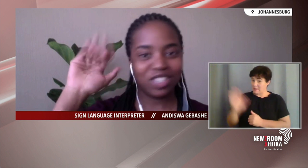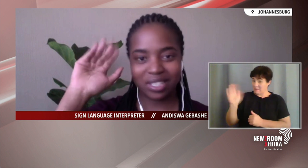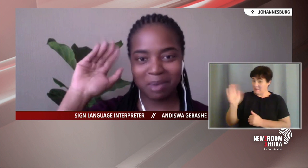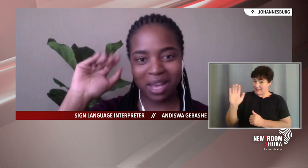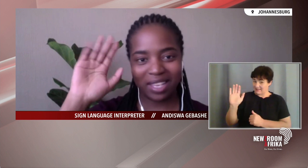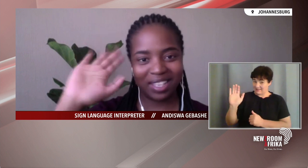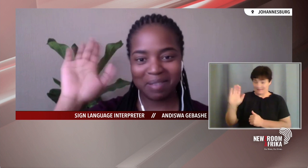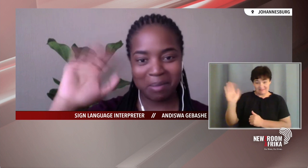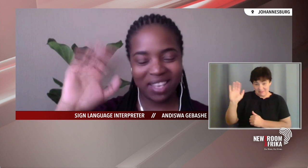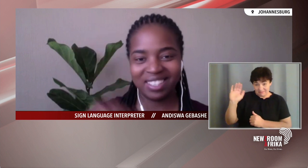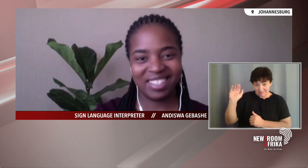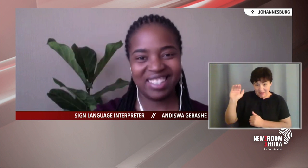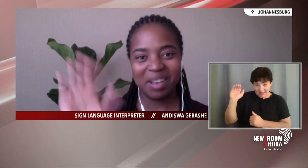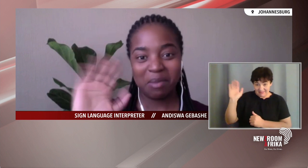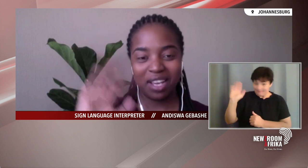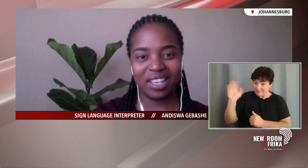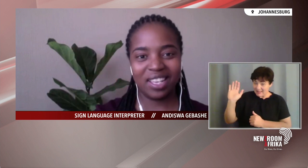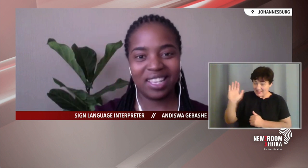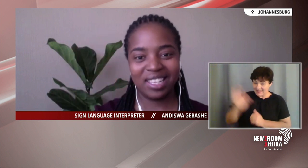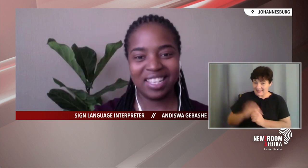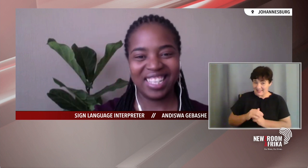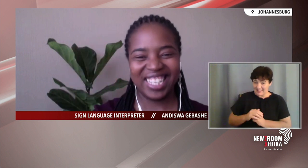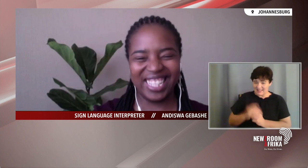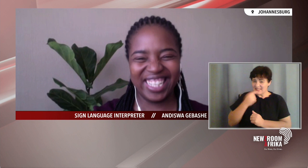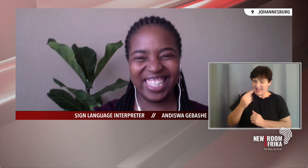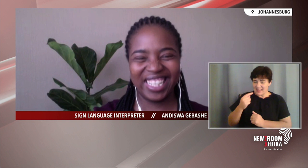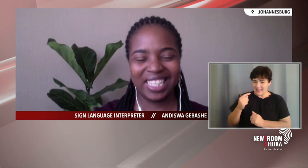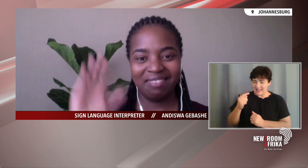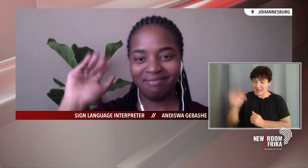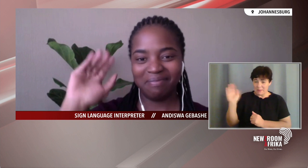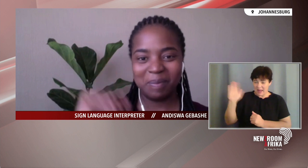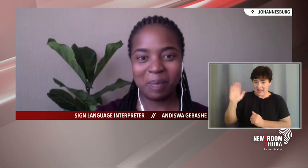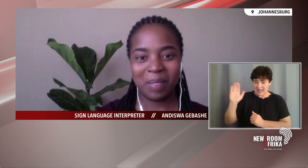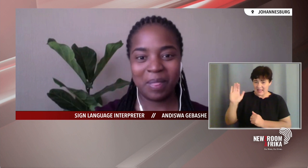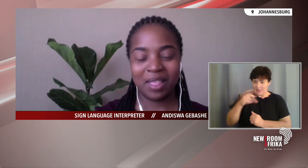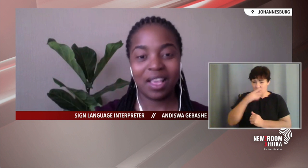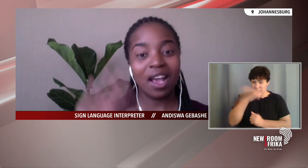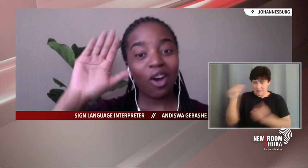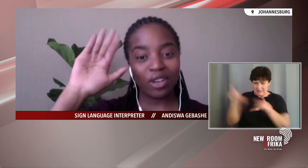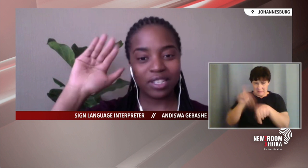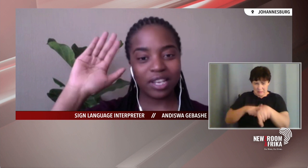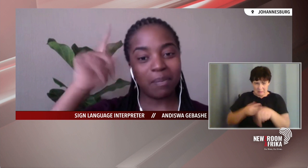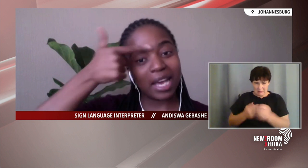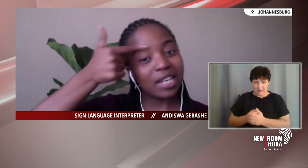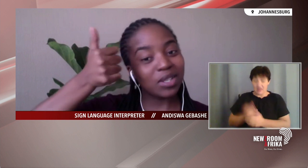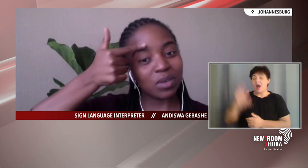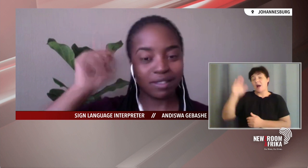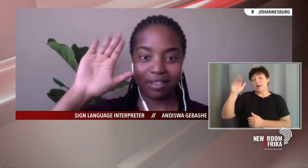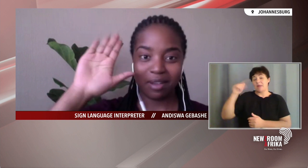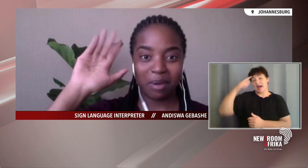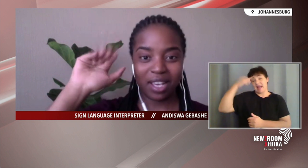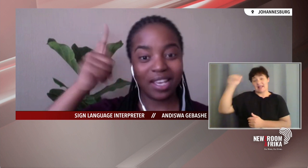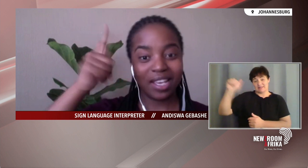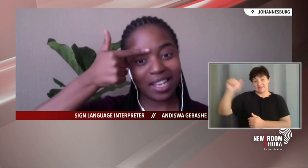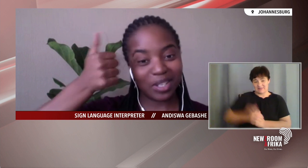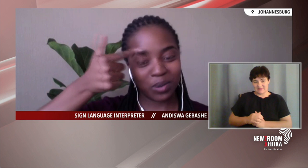just bye-bye. Bye-bye. So I can't say bye-bye. I can't say bye-bye and say your name at the same time. It's just... Oh, it's, yeah. Bye, Andiswa.